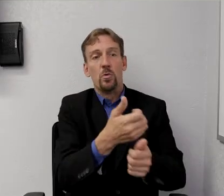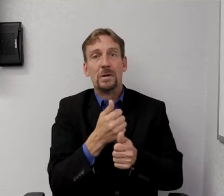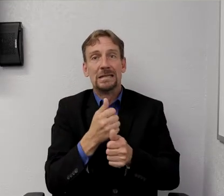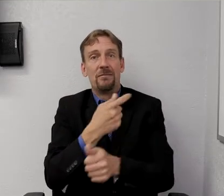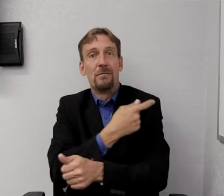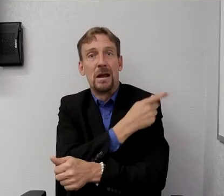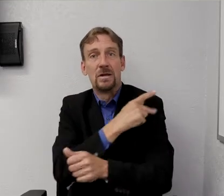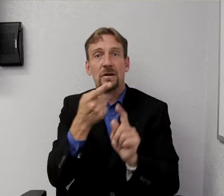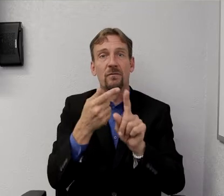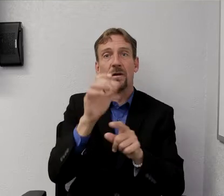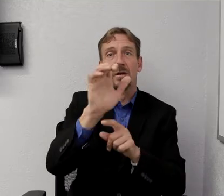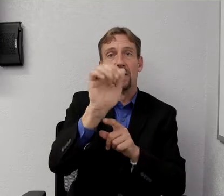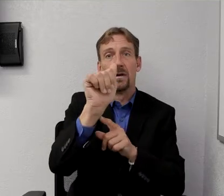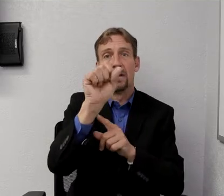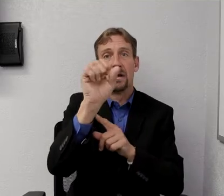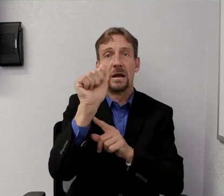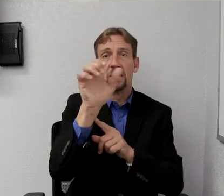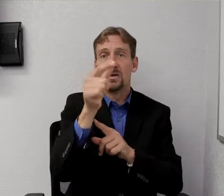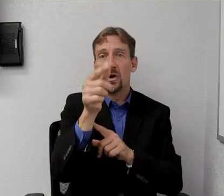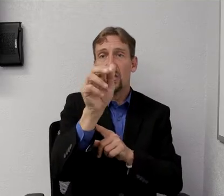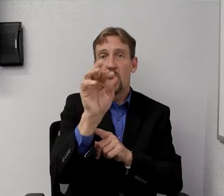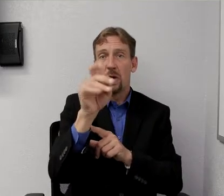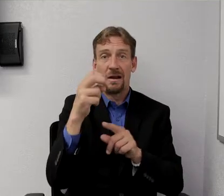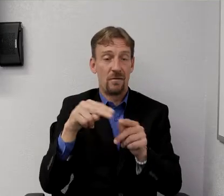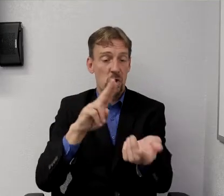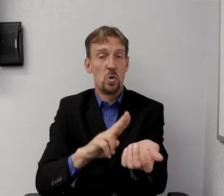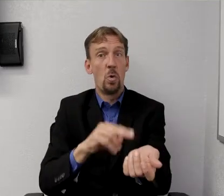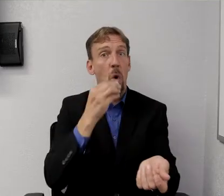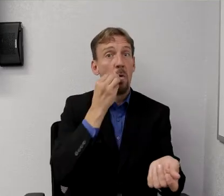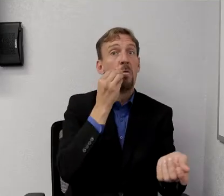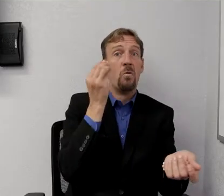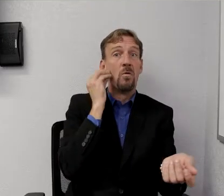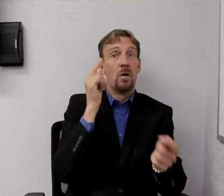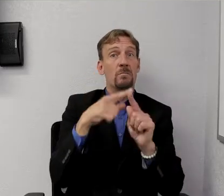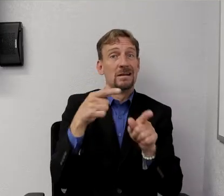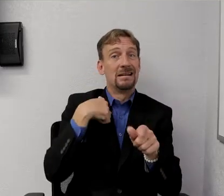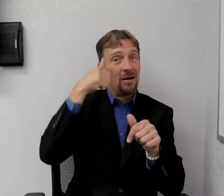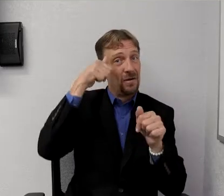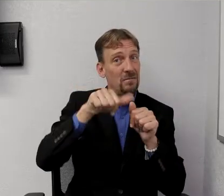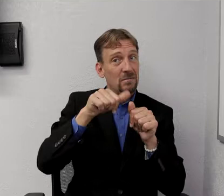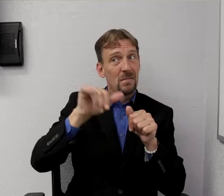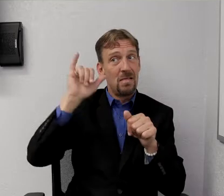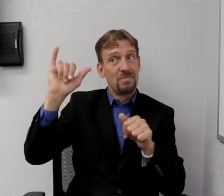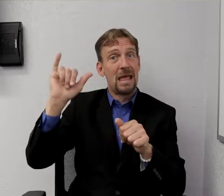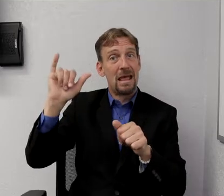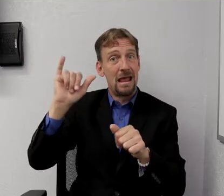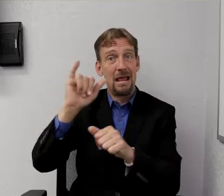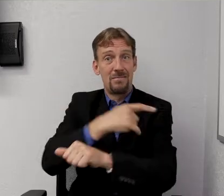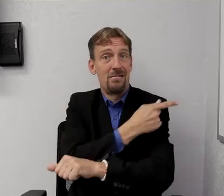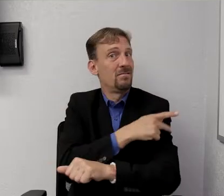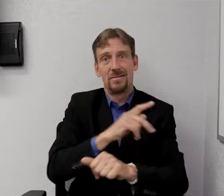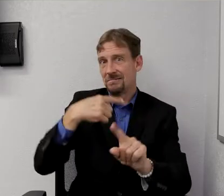Casa Grande nursing home that did come to us. But my recollection is that patient actually tested